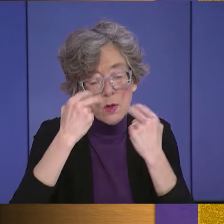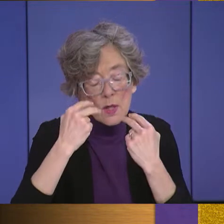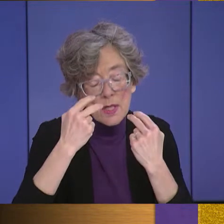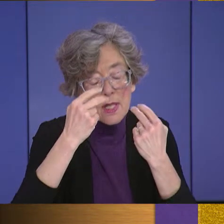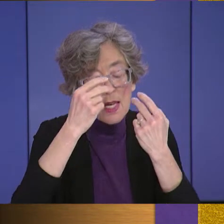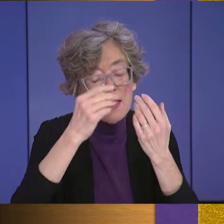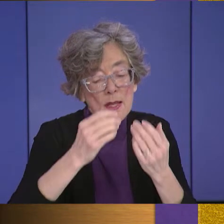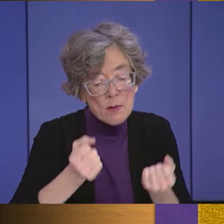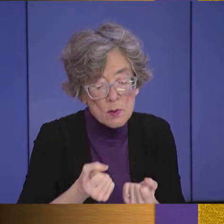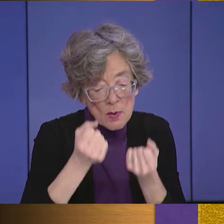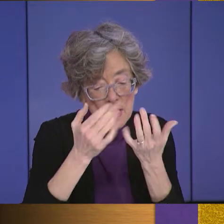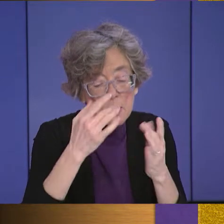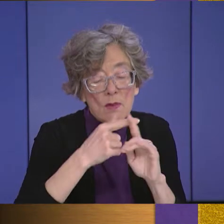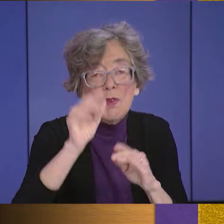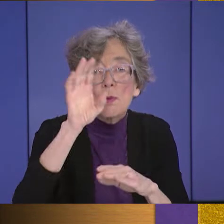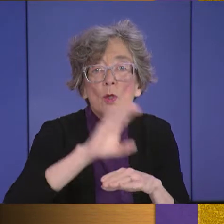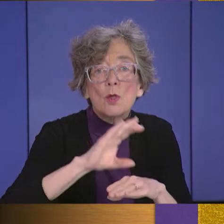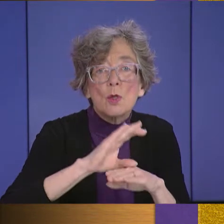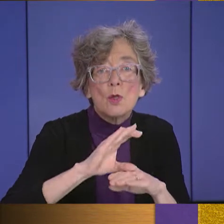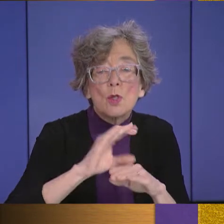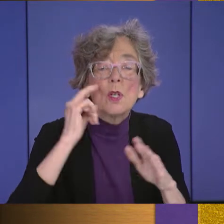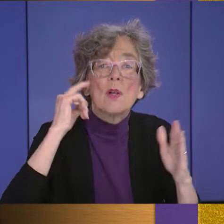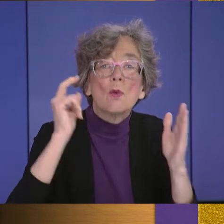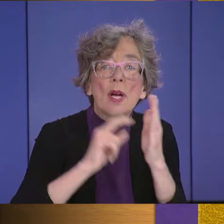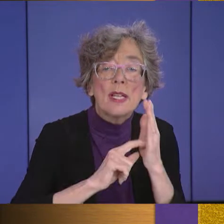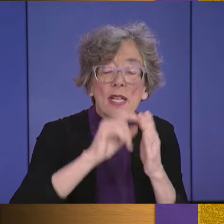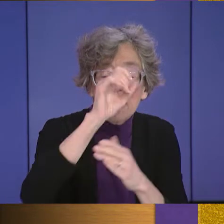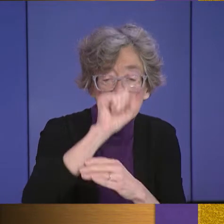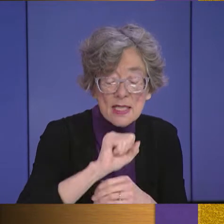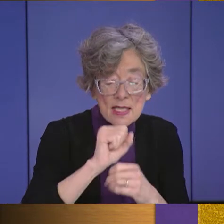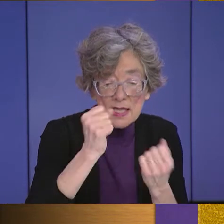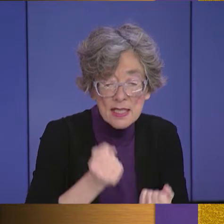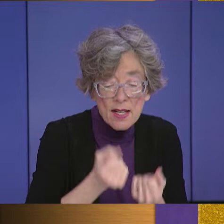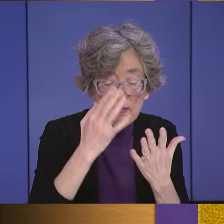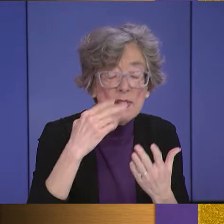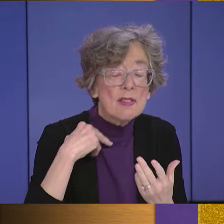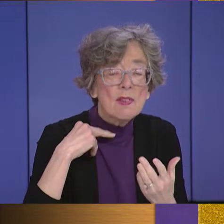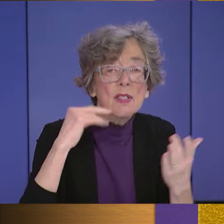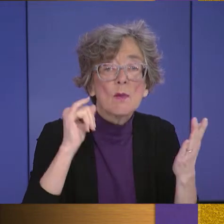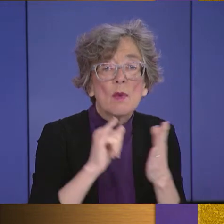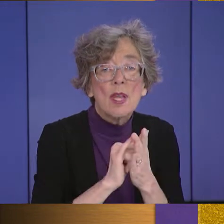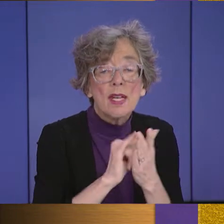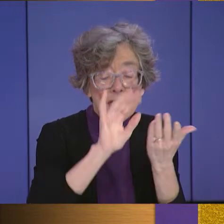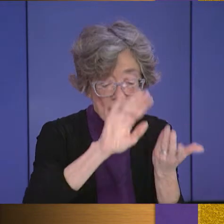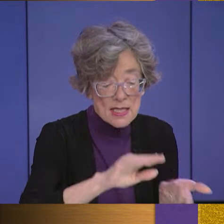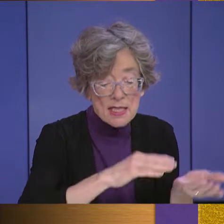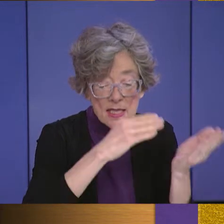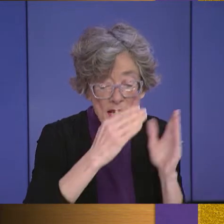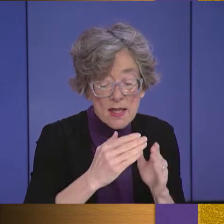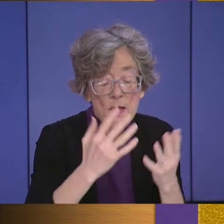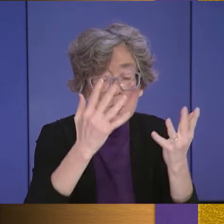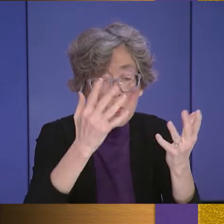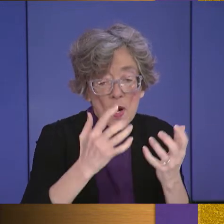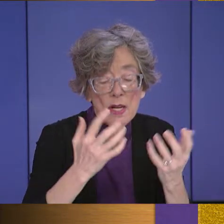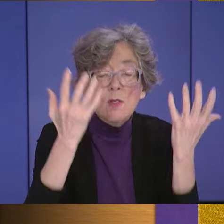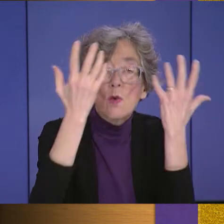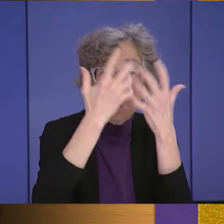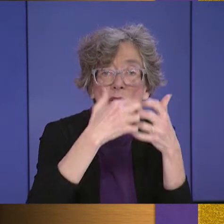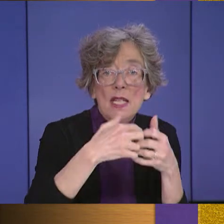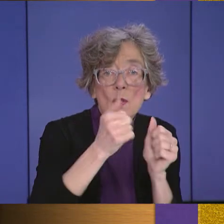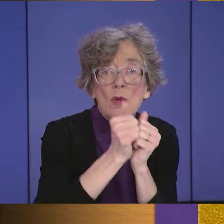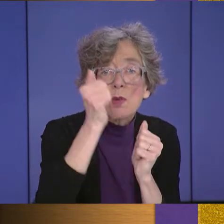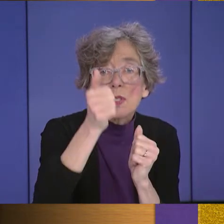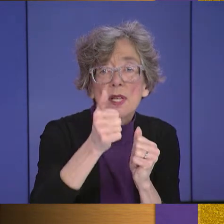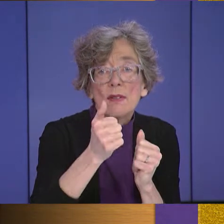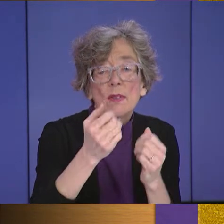oblation of your church, and recognizing the sacrificial victim by whose death you willed to reconcile us to yourself, grant